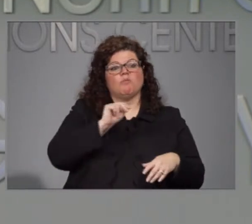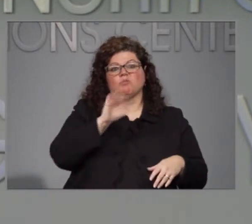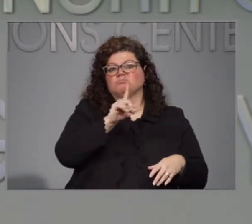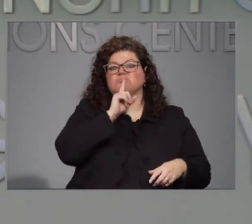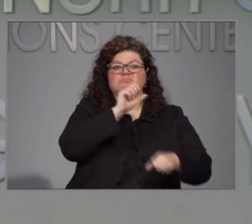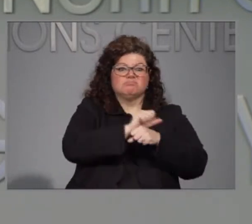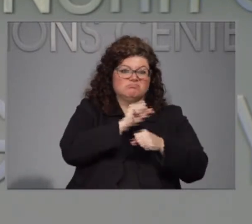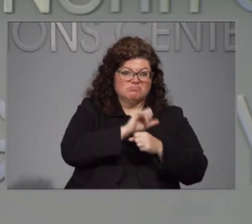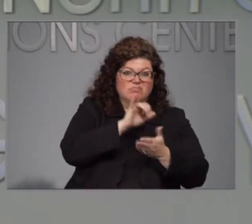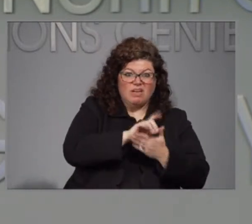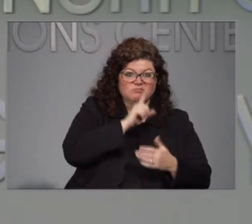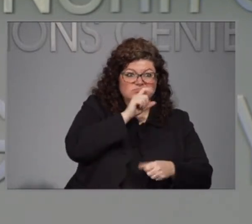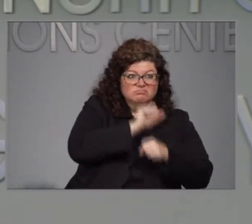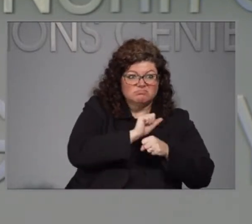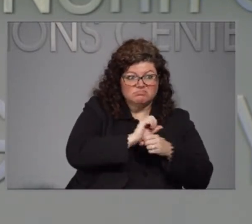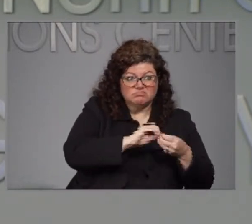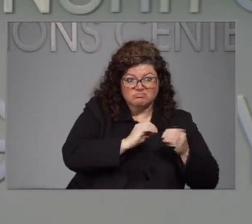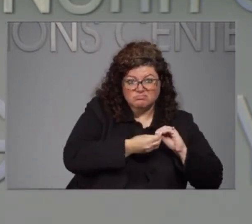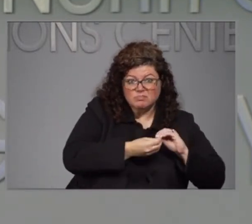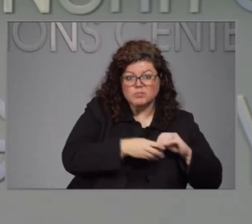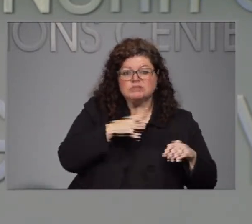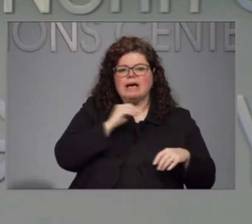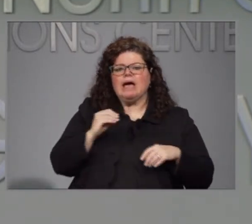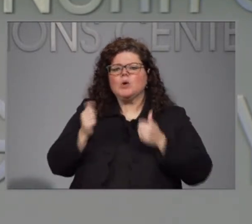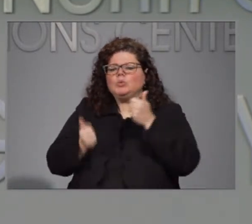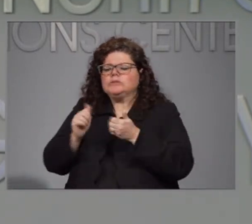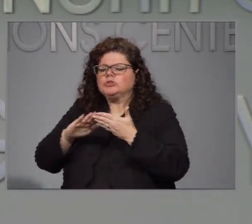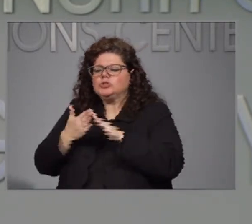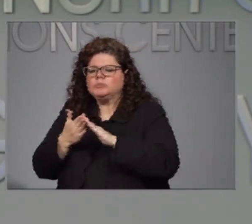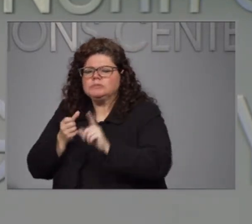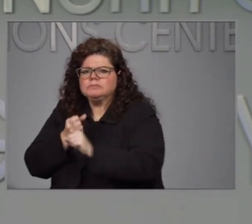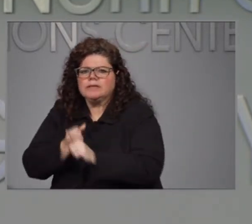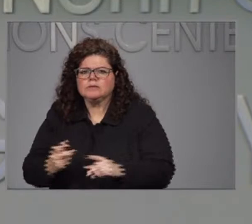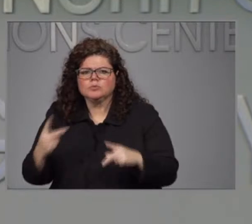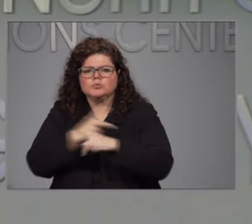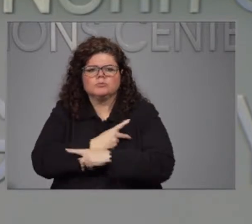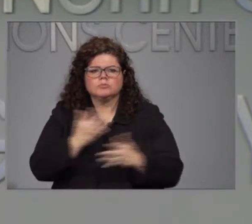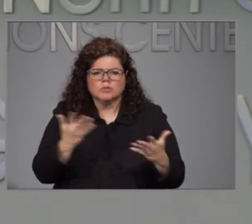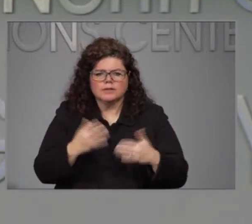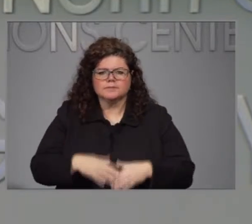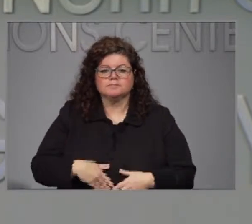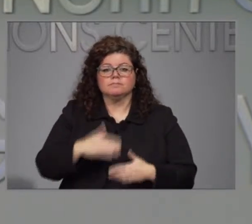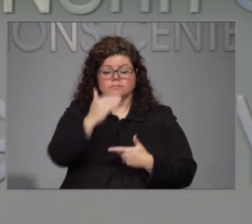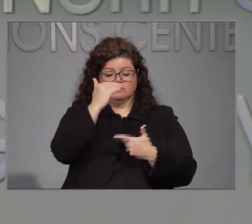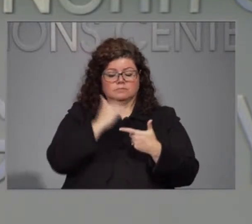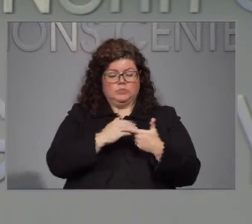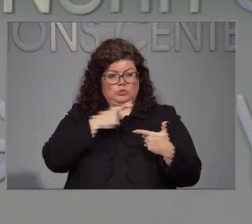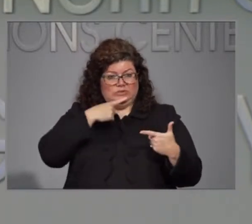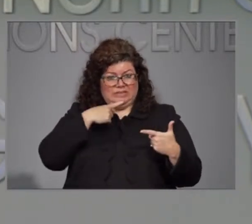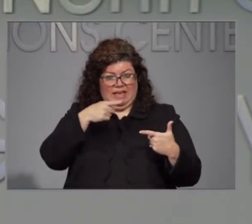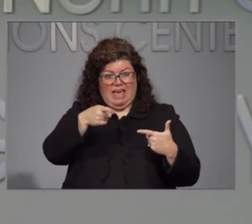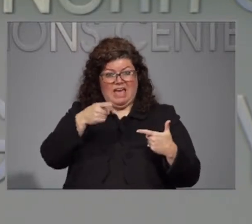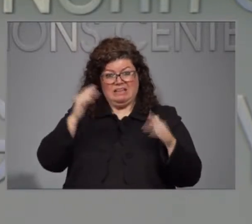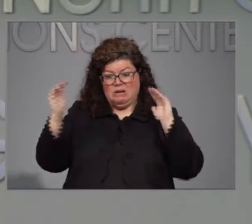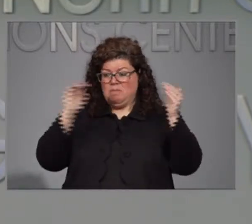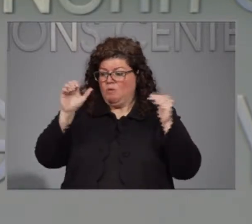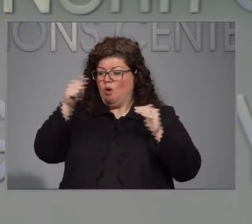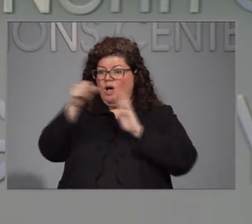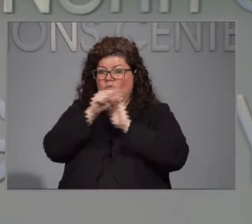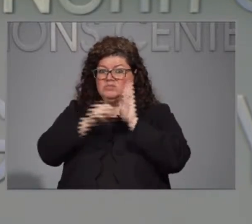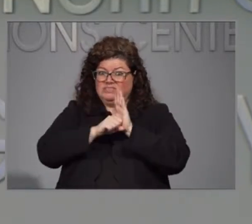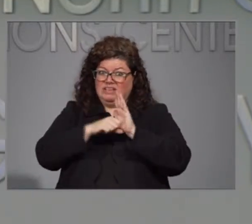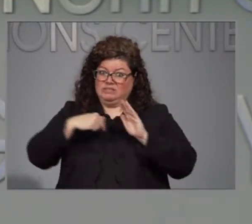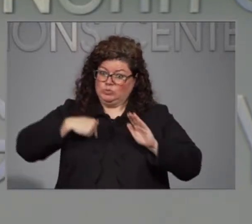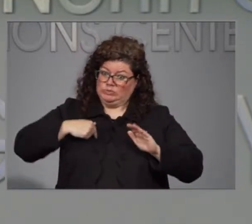other day and also today, you also mentioned, Dr. Cohen, that the state has one of the highest percent positives in the U.S. We know that